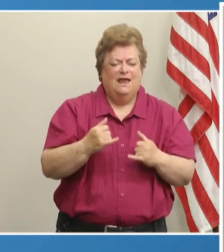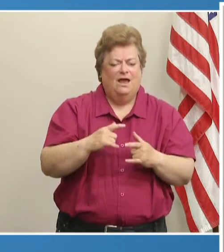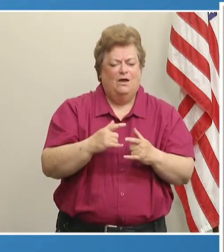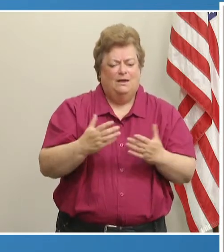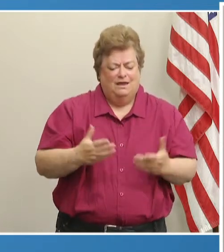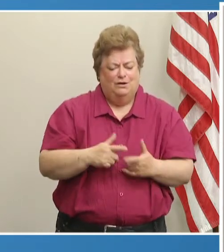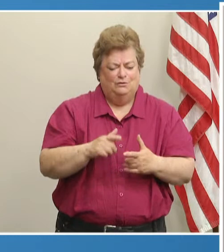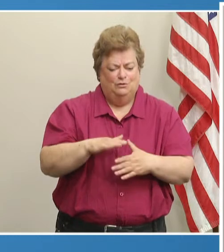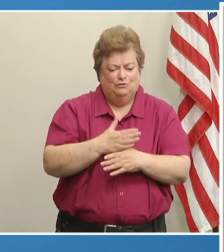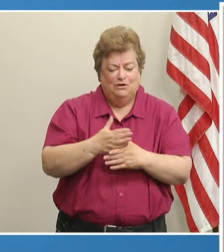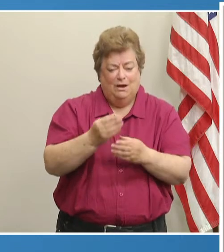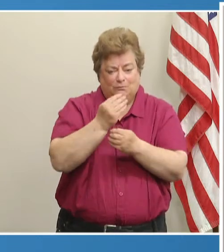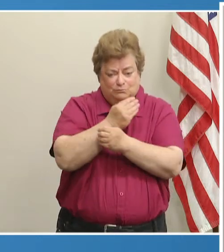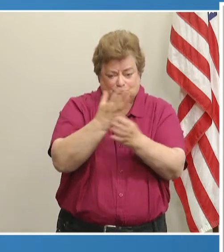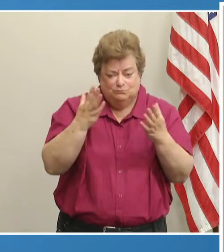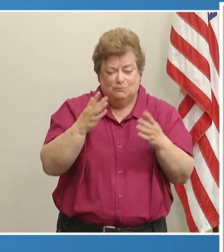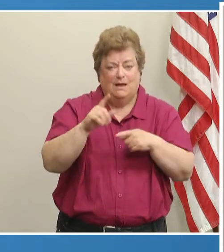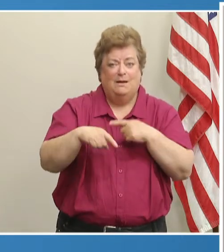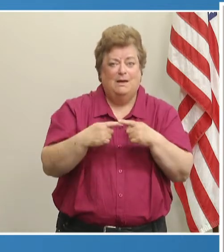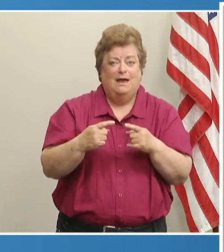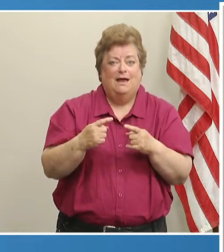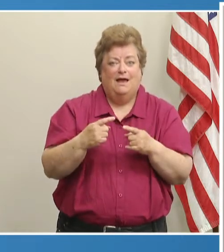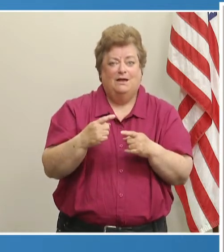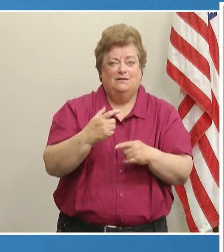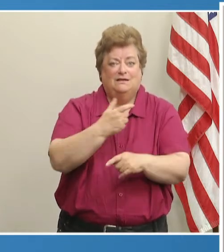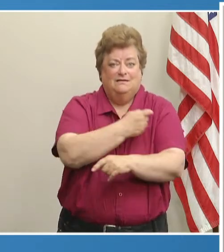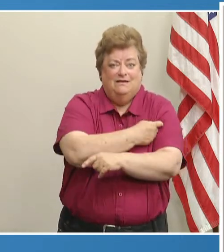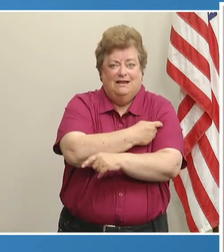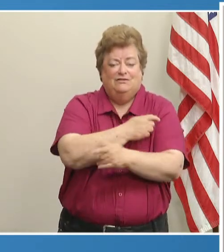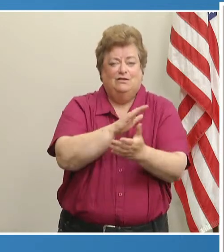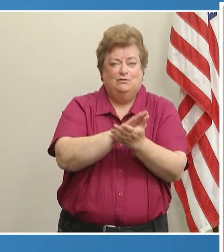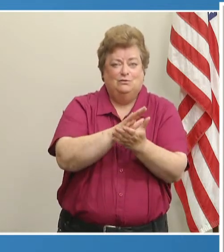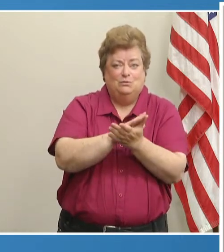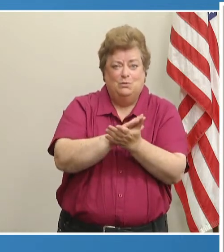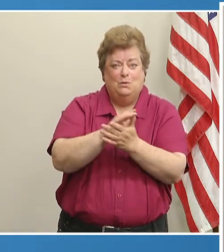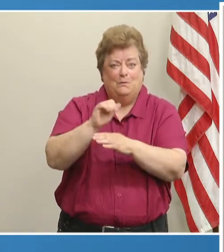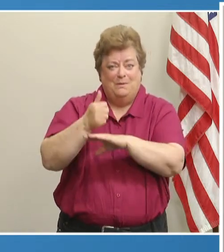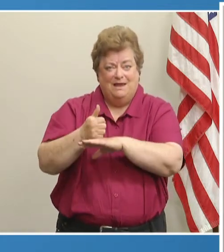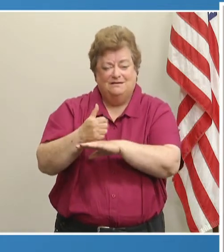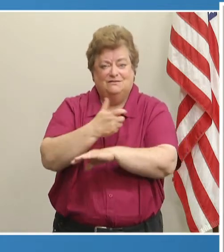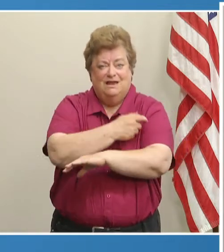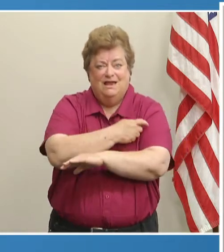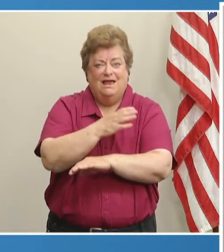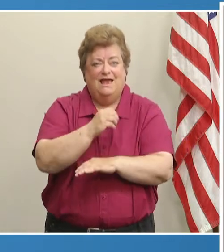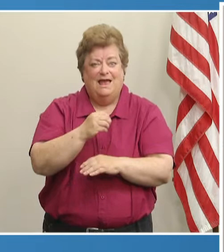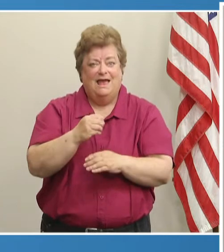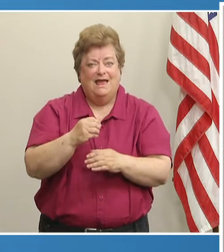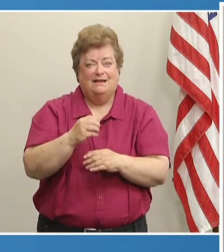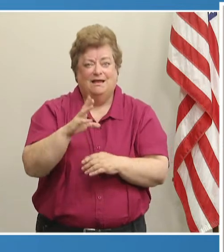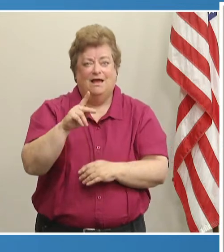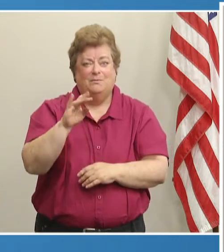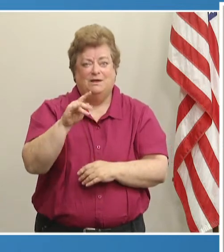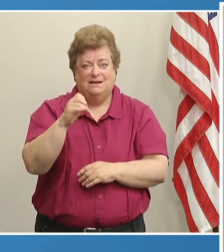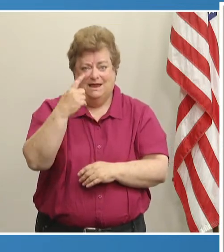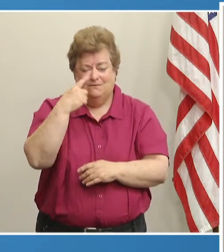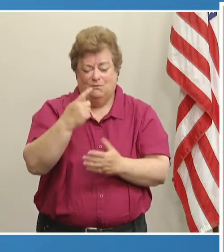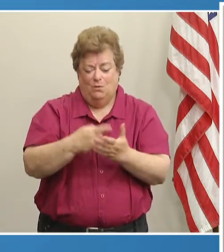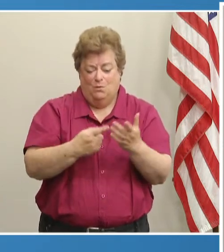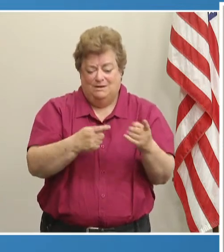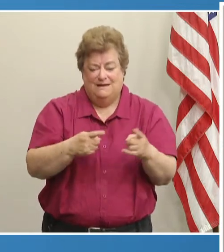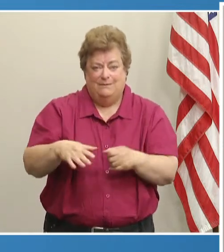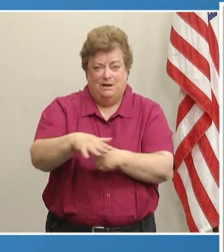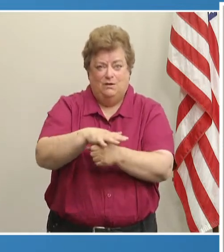of protecting our community's youth through school-based vaccination clinics and to give you an update on our local conditions is Health Director Pat Lopez.